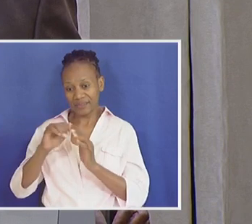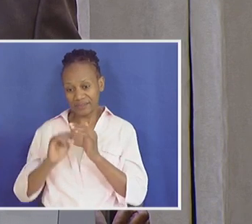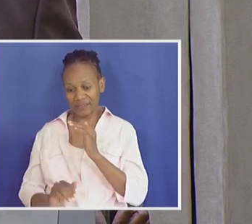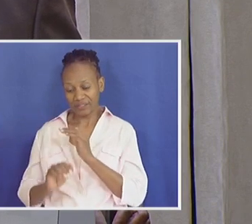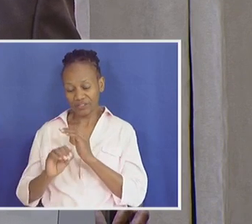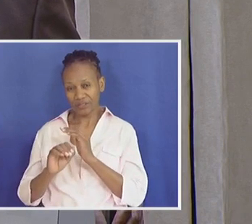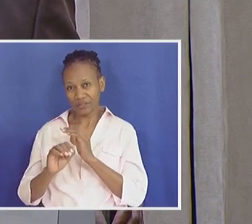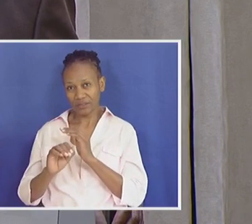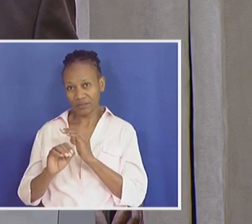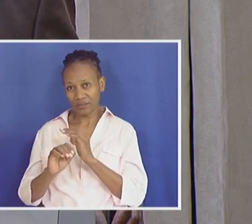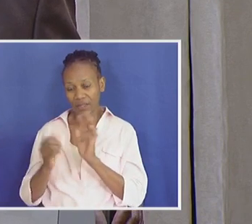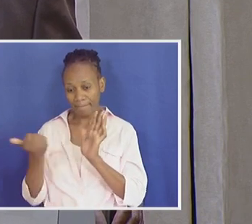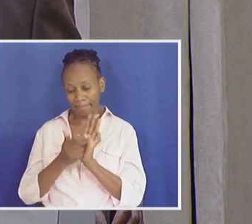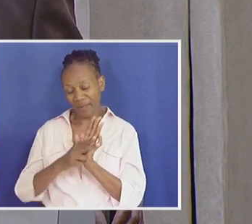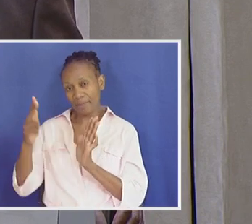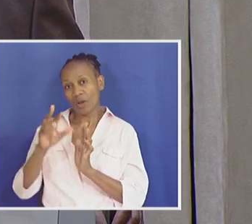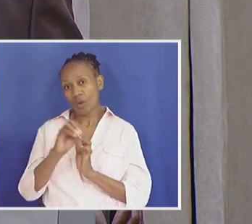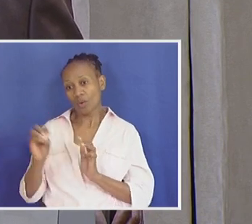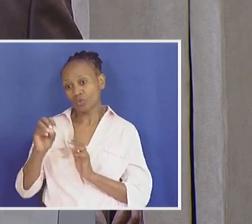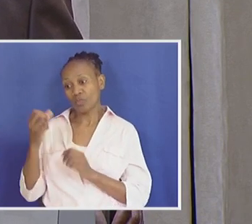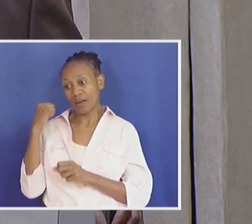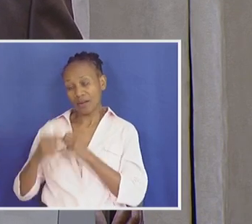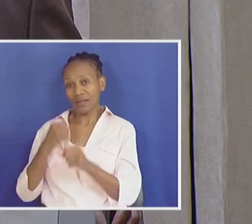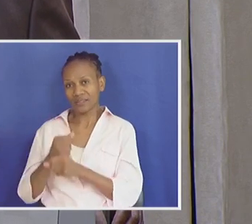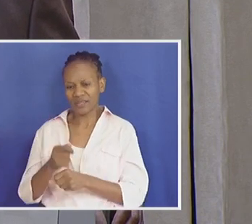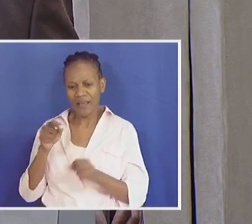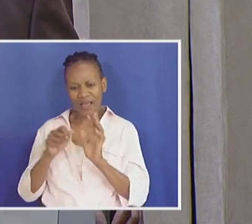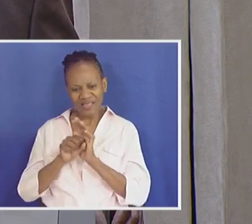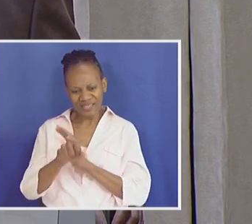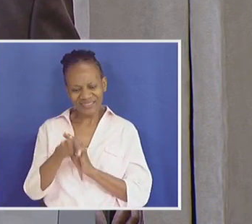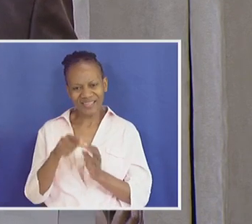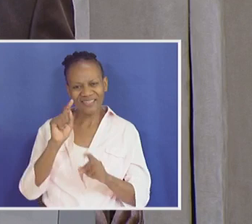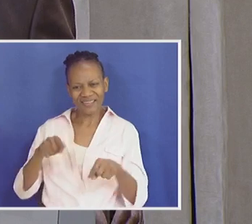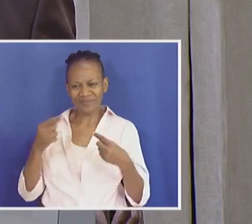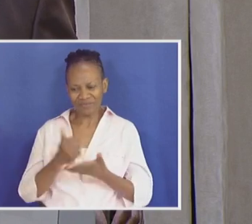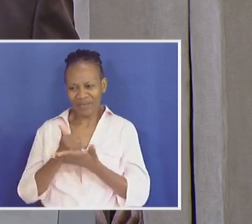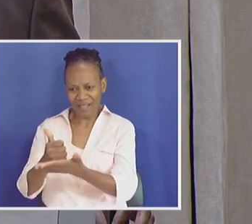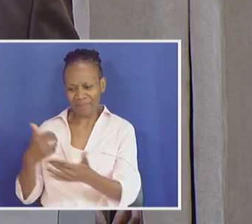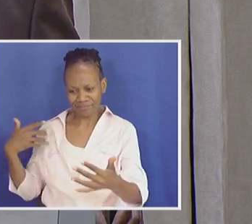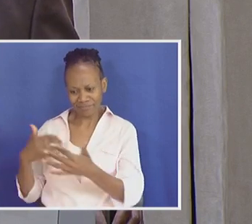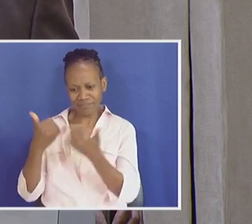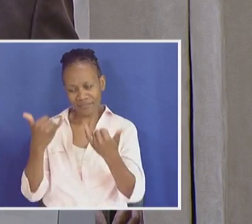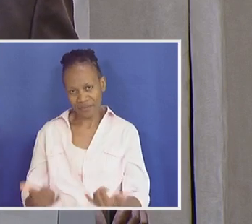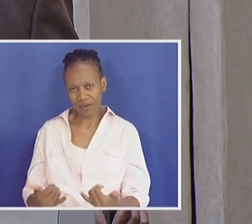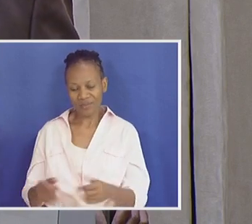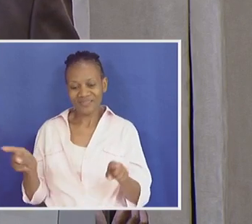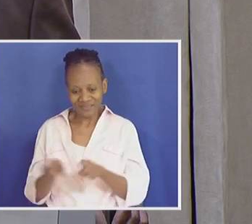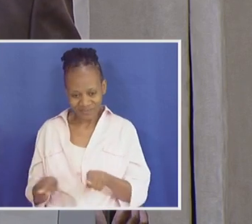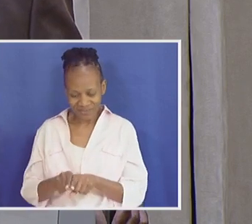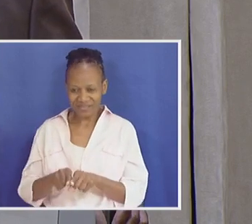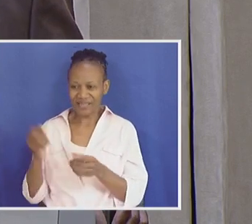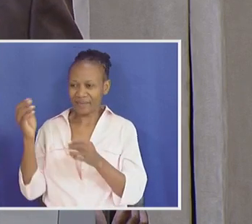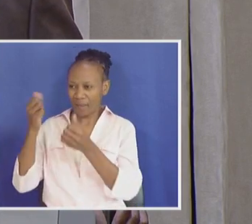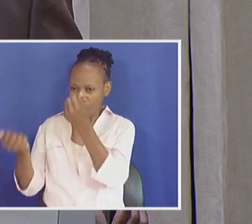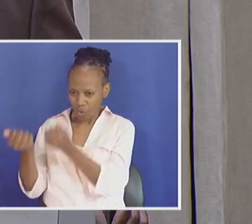instituted during October 2016, could not even yield any result. To date, there are still pending court cases